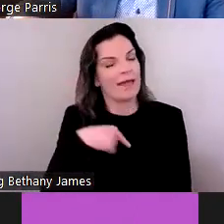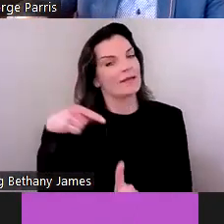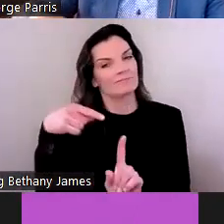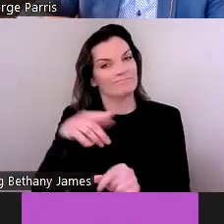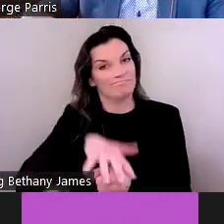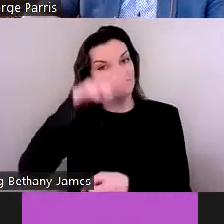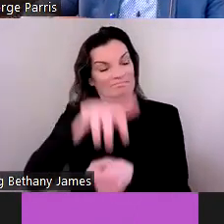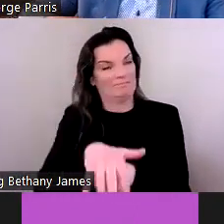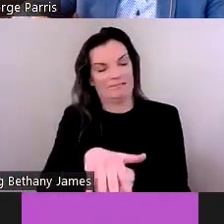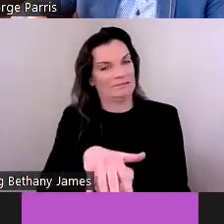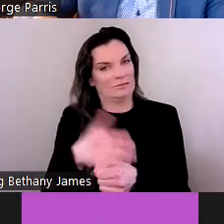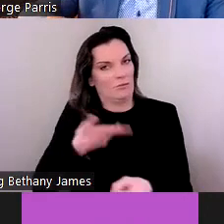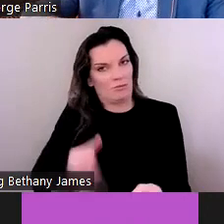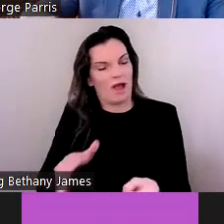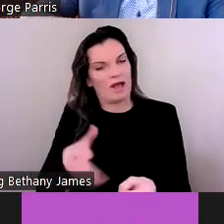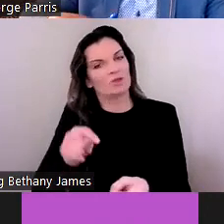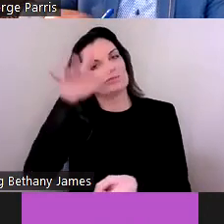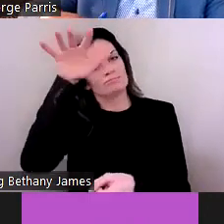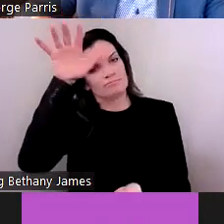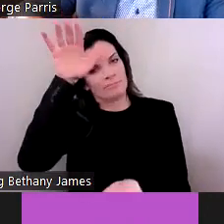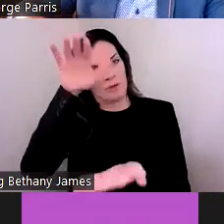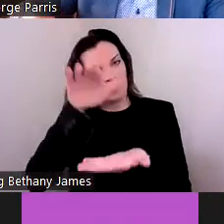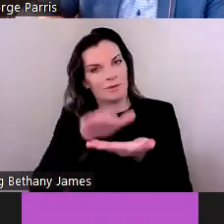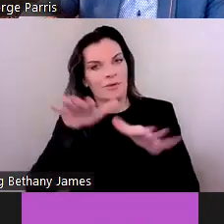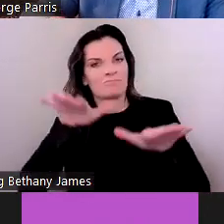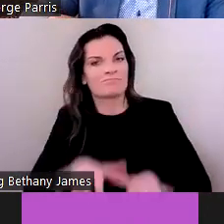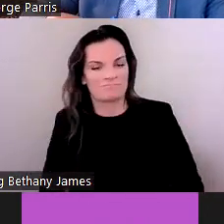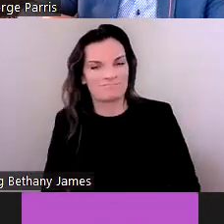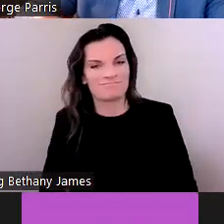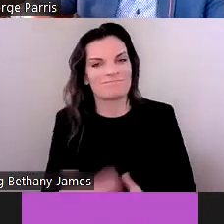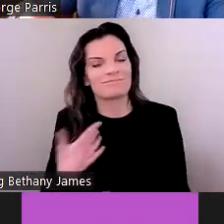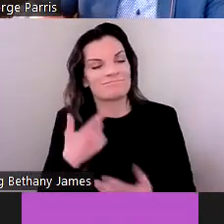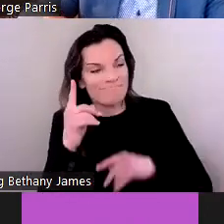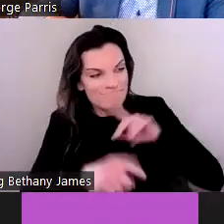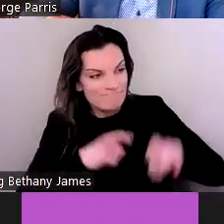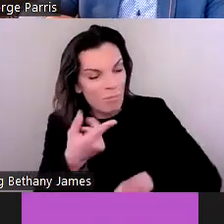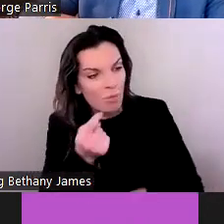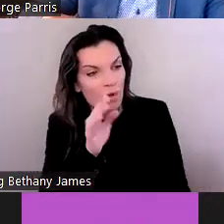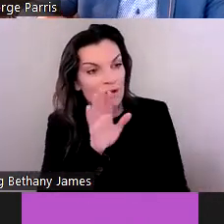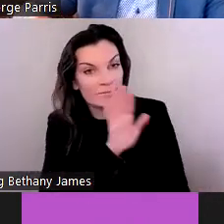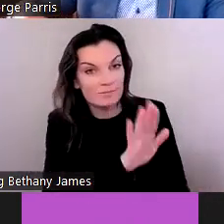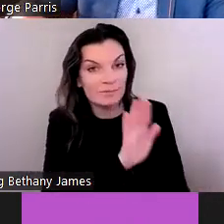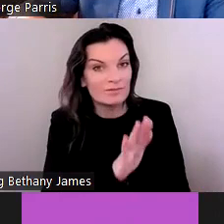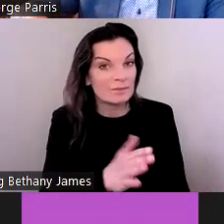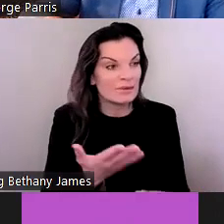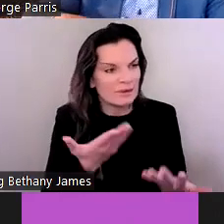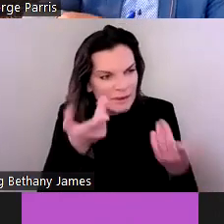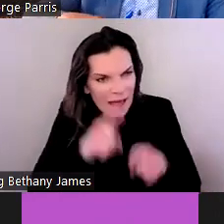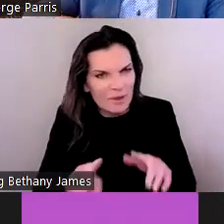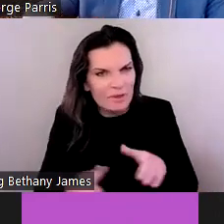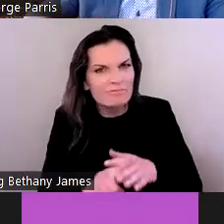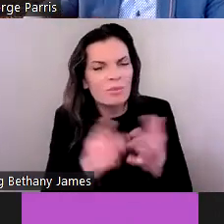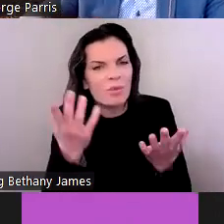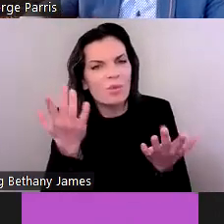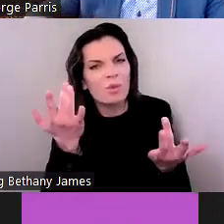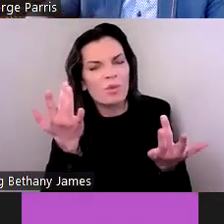talk about their stresses that they're feeling at work, what are some of the challenges that they're experiencing, so that we can give them some type